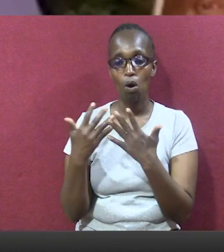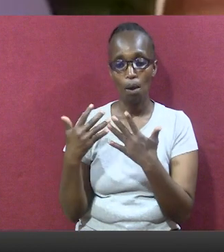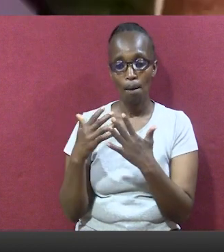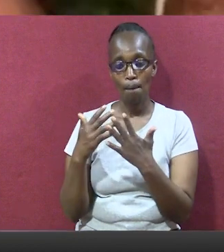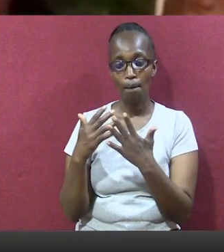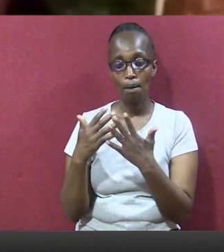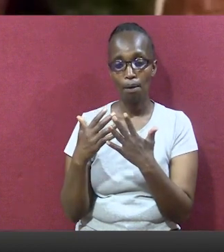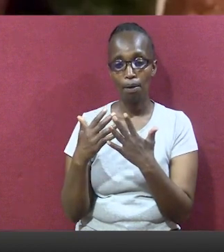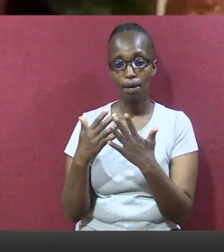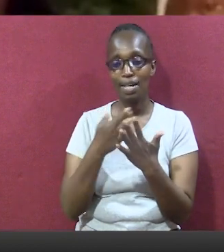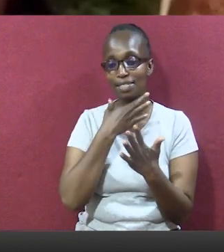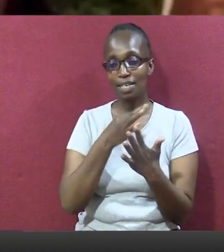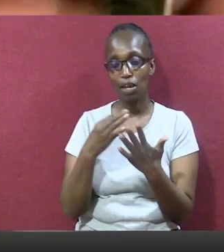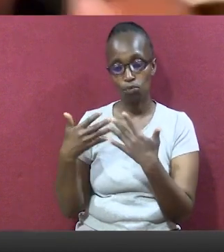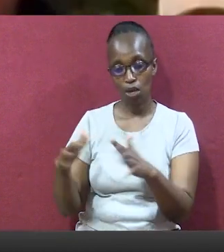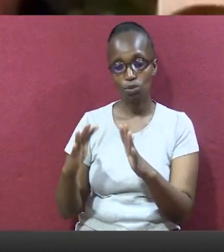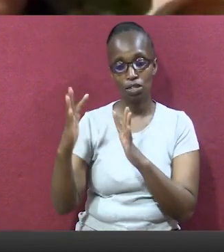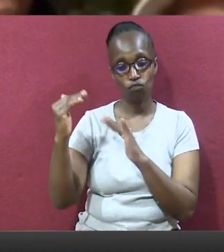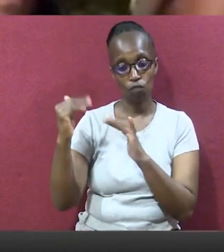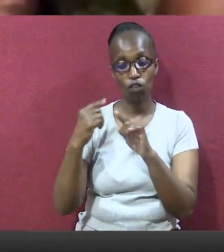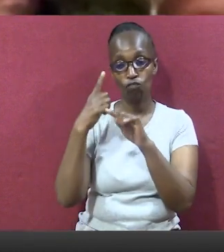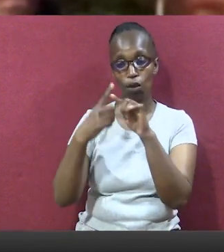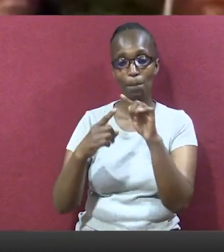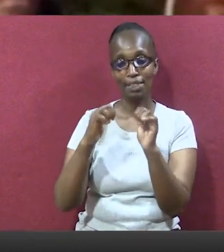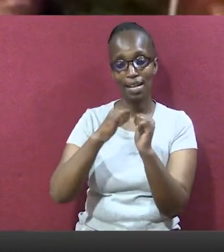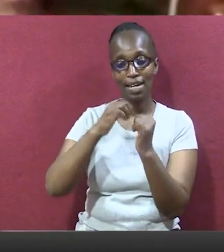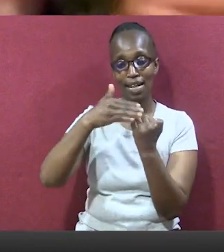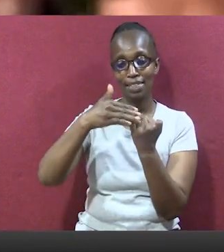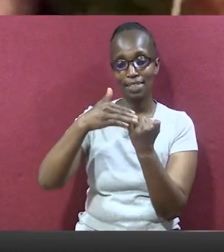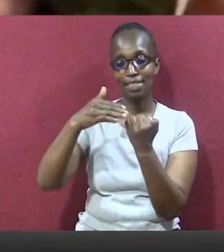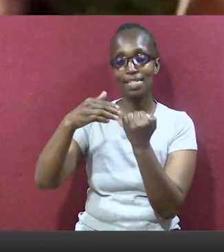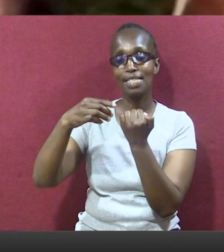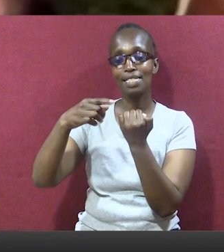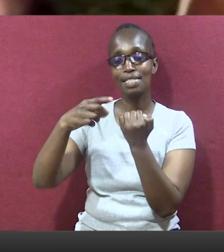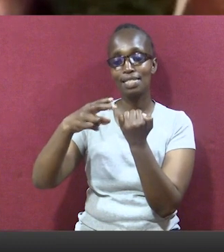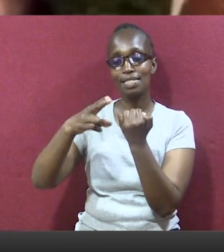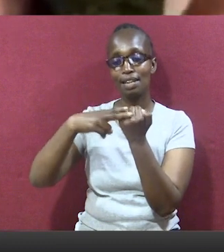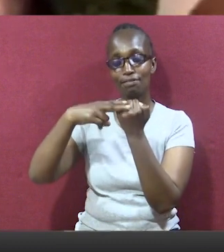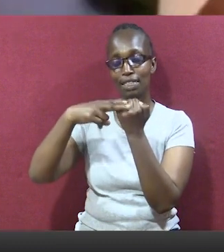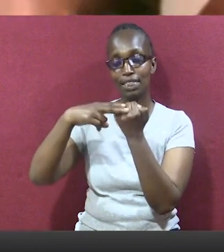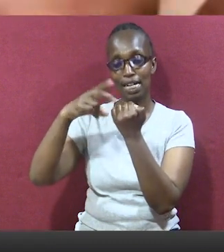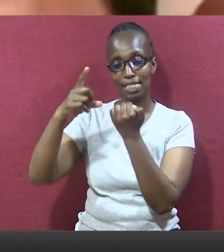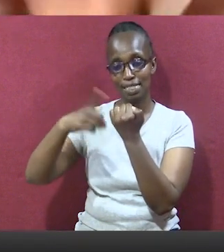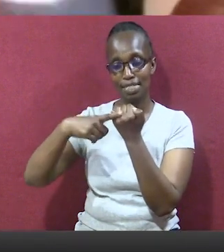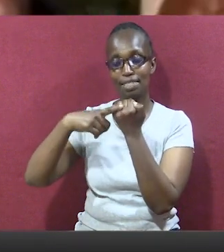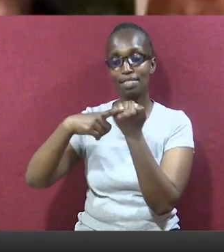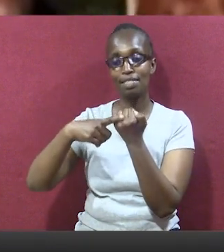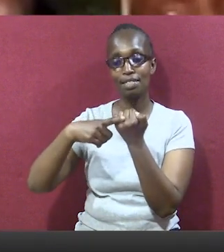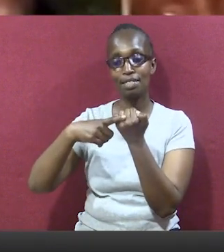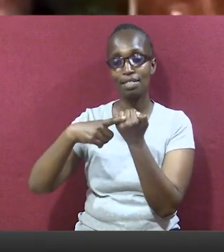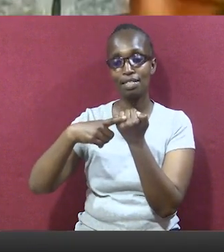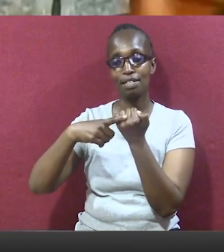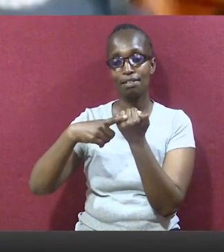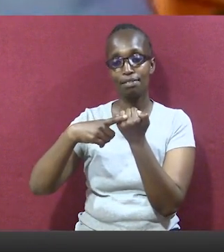is almost losing hope that now this thing is not going to end. From 1976, we are in 2024